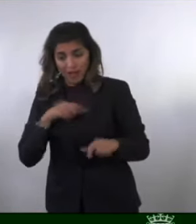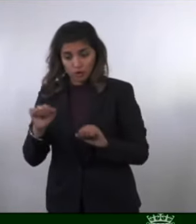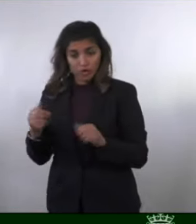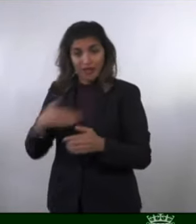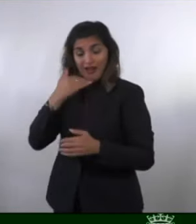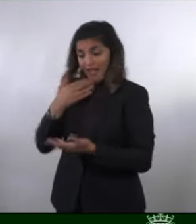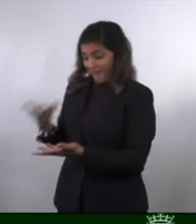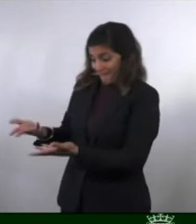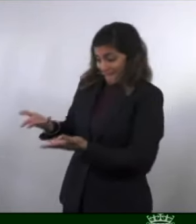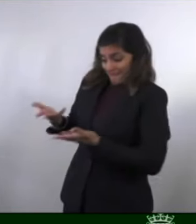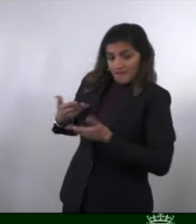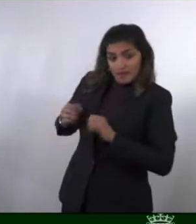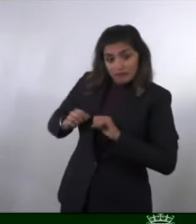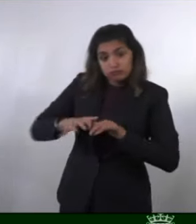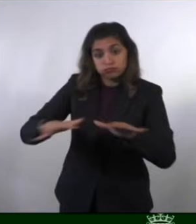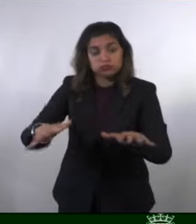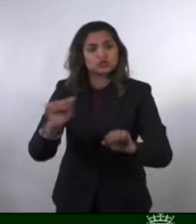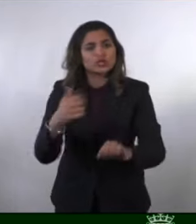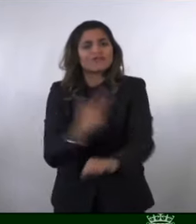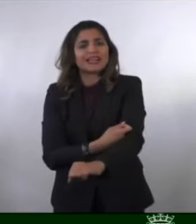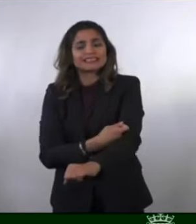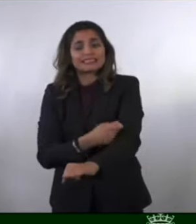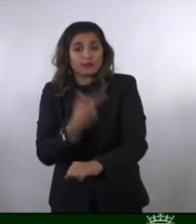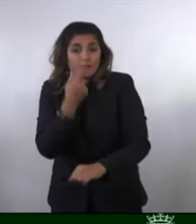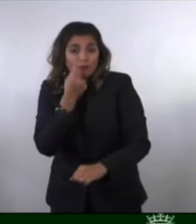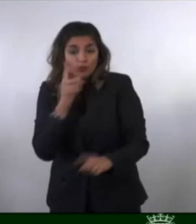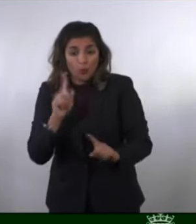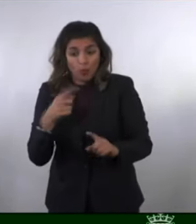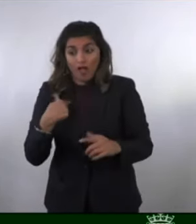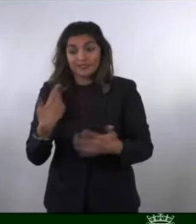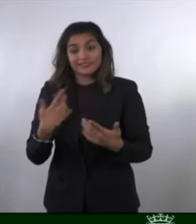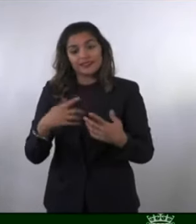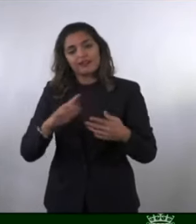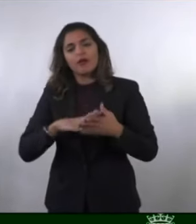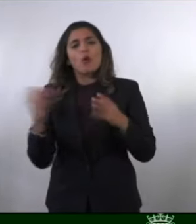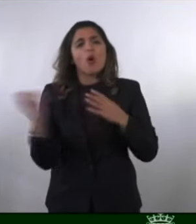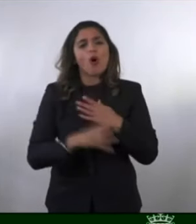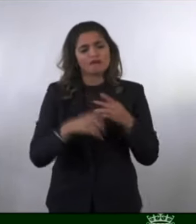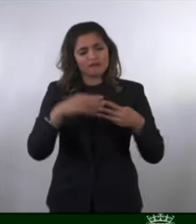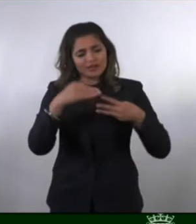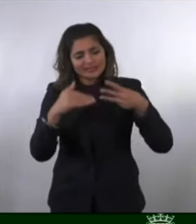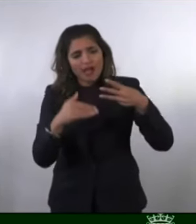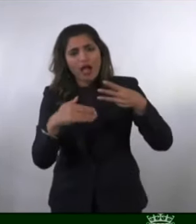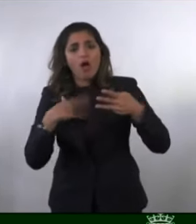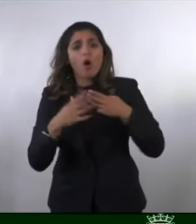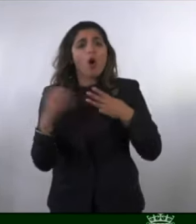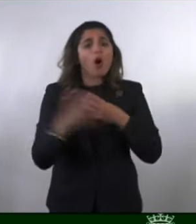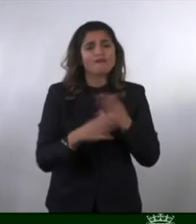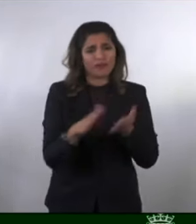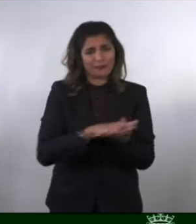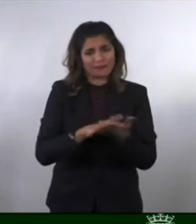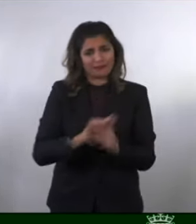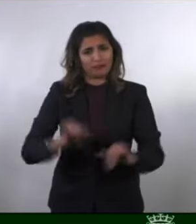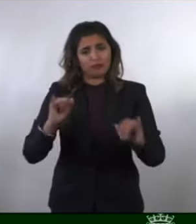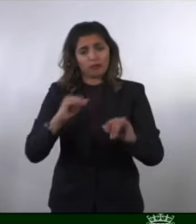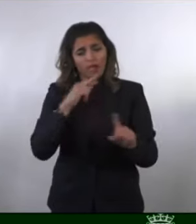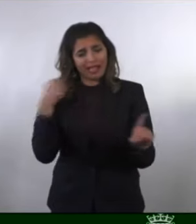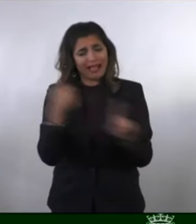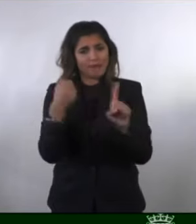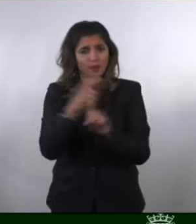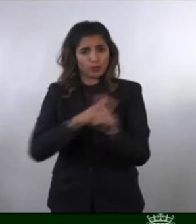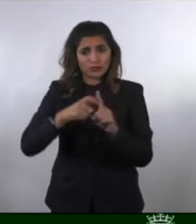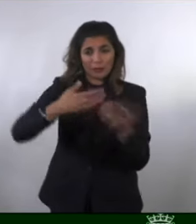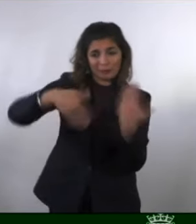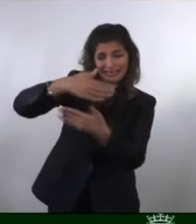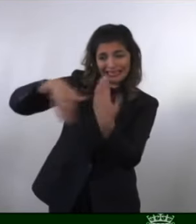a surge in the virus and a devastating impact on communities before we've got those shots into